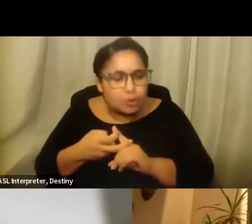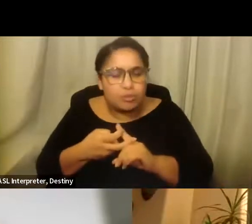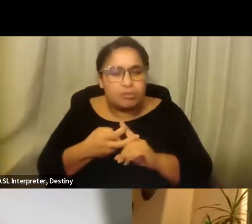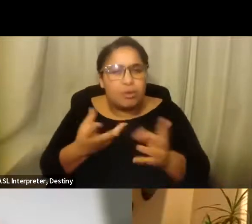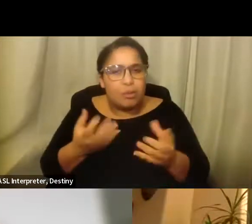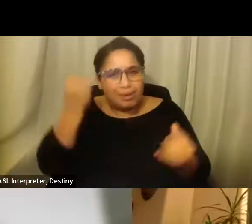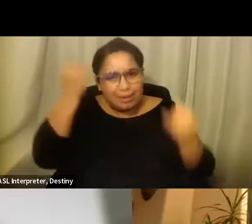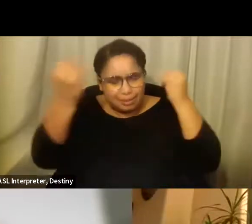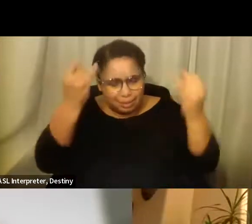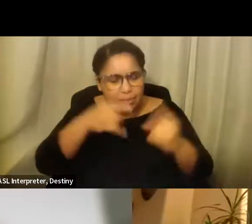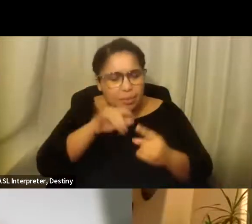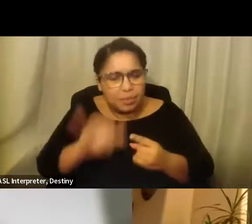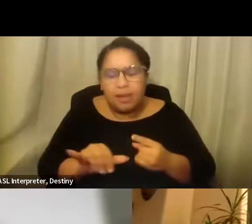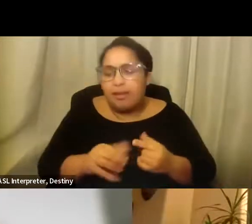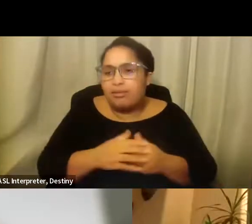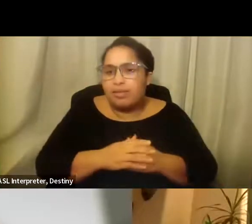more,